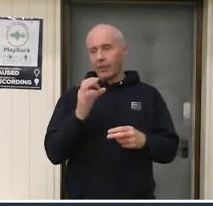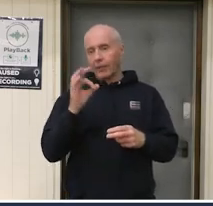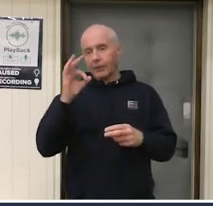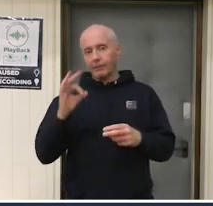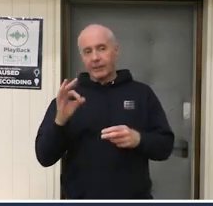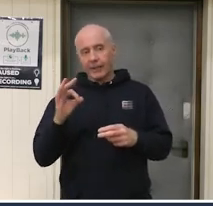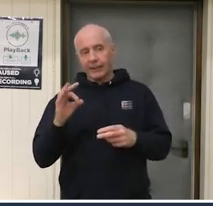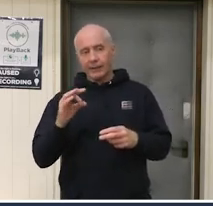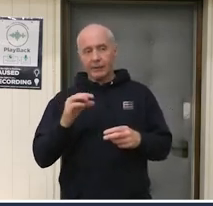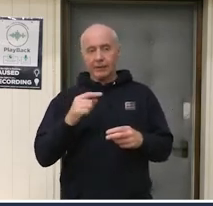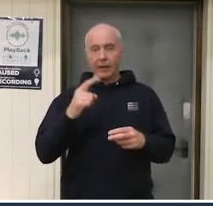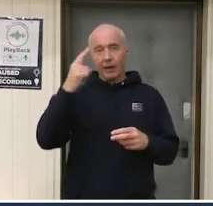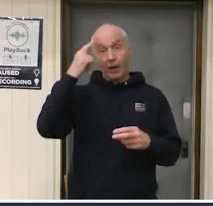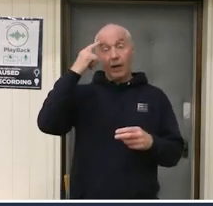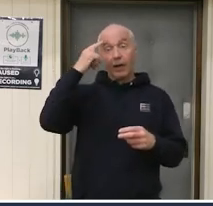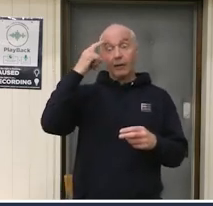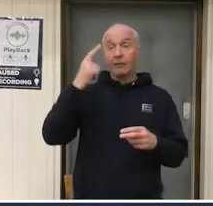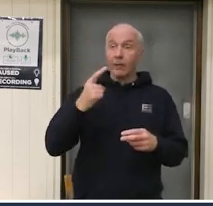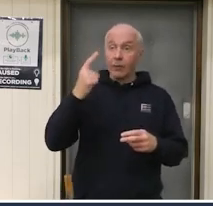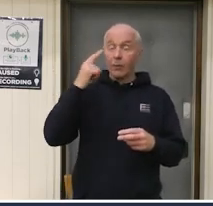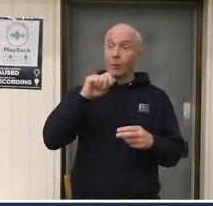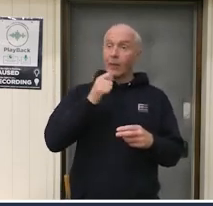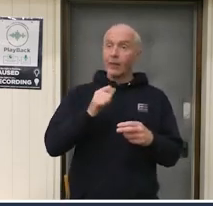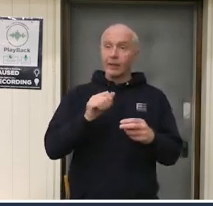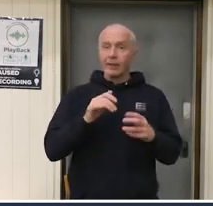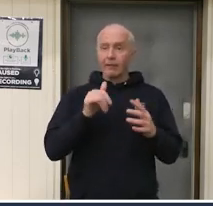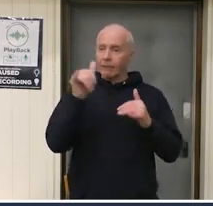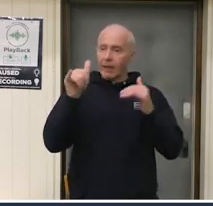knew I would get to travel the world, and I have, so that's good.